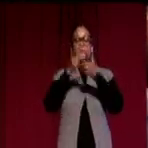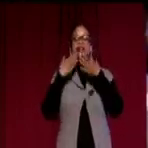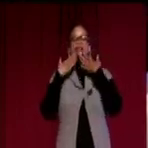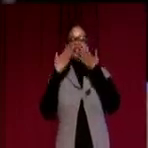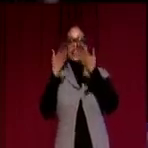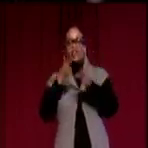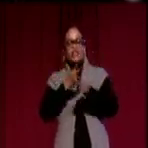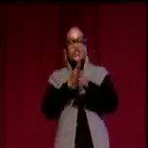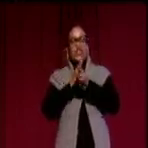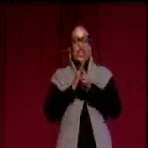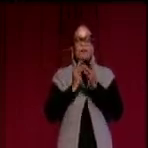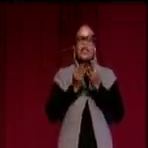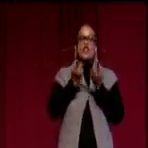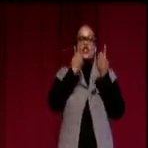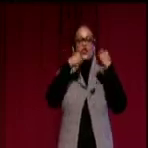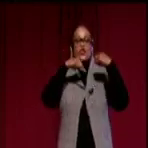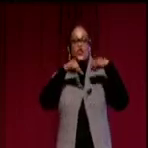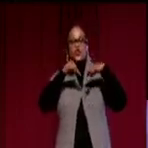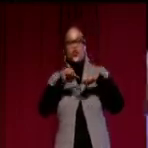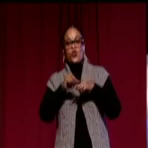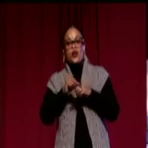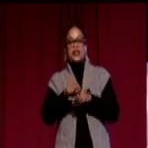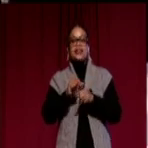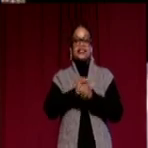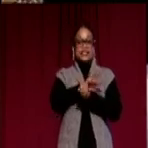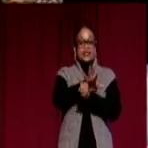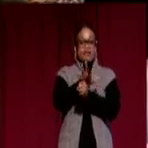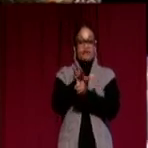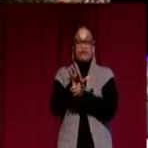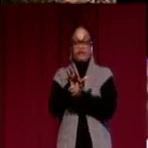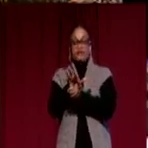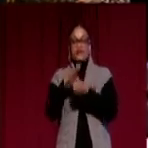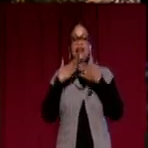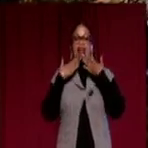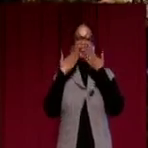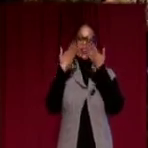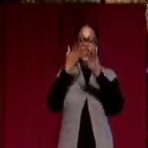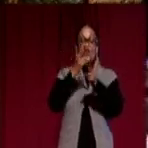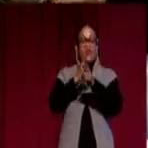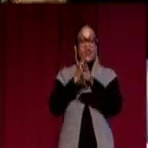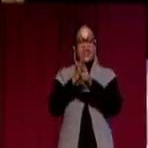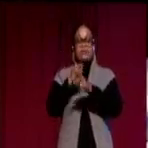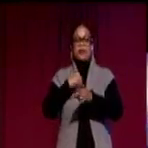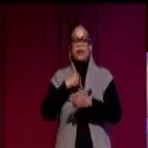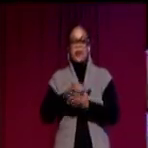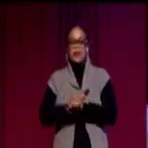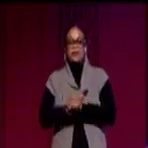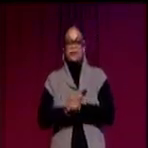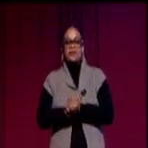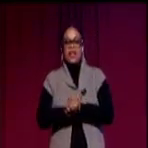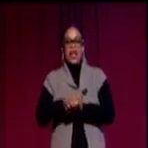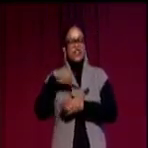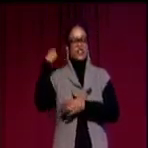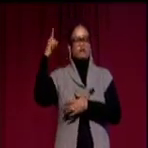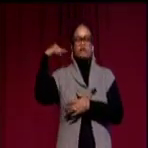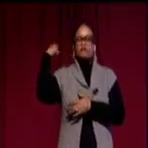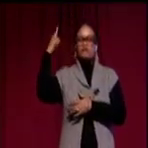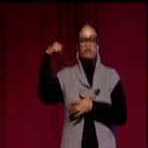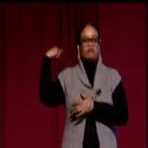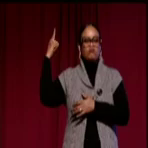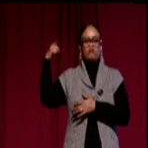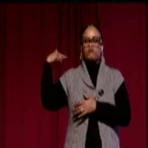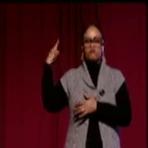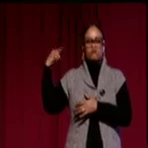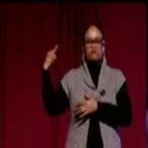that you kept me through this pandemic. I thank you, you kept me. I should have lost it